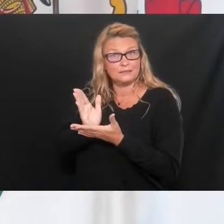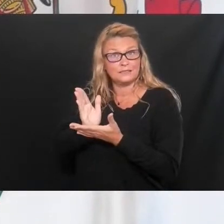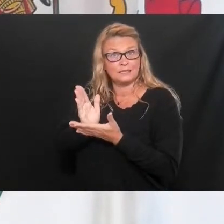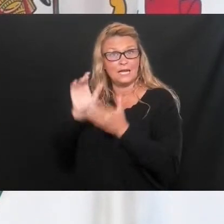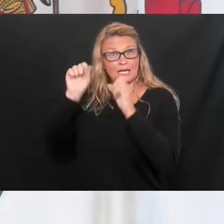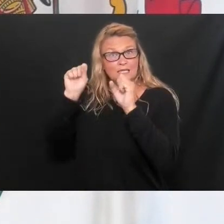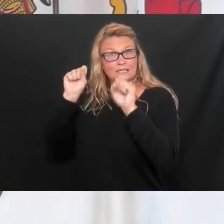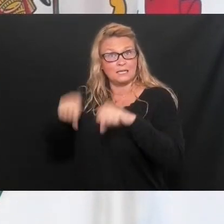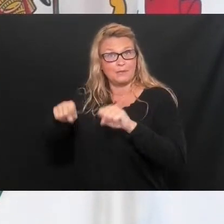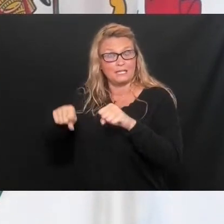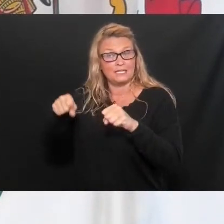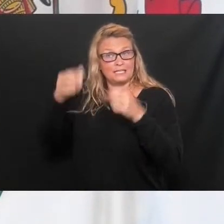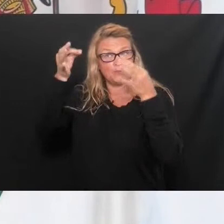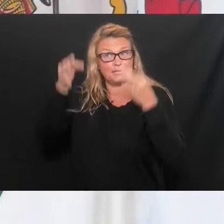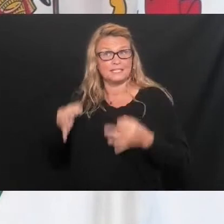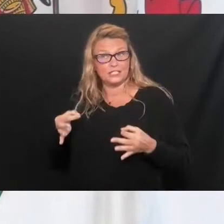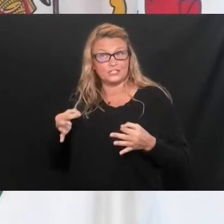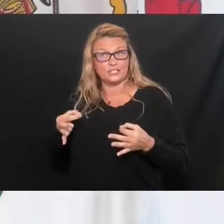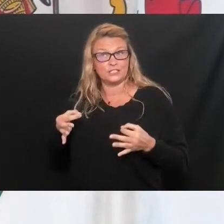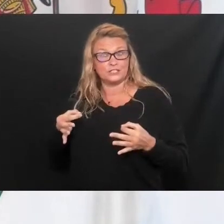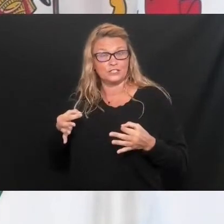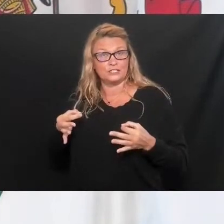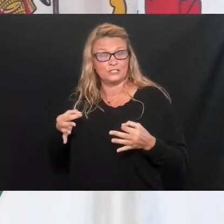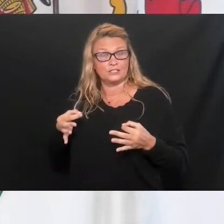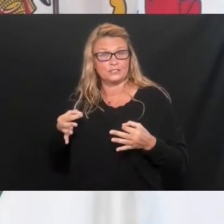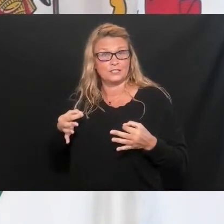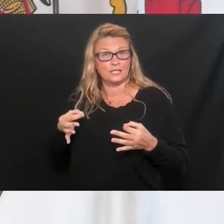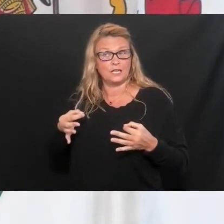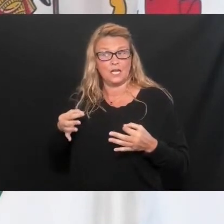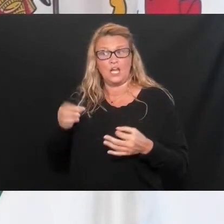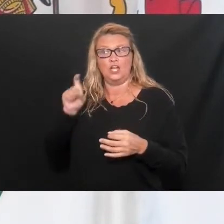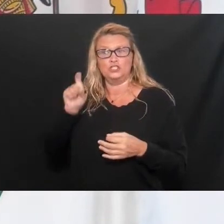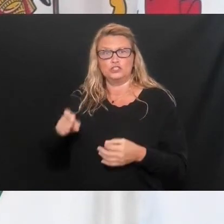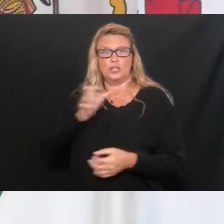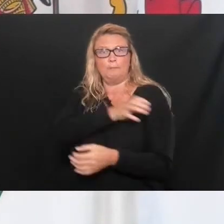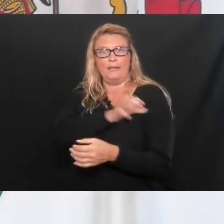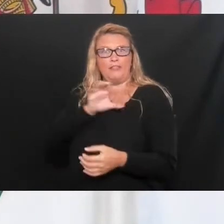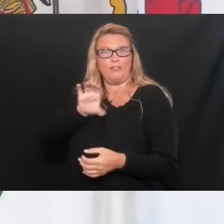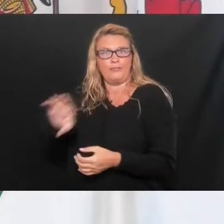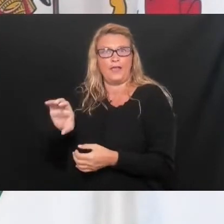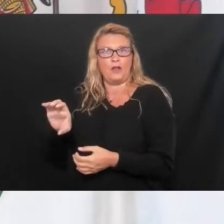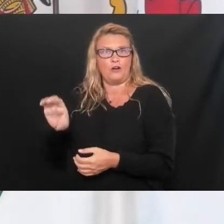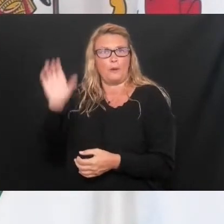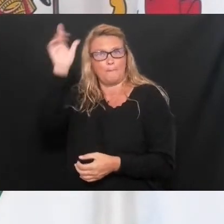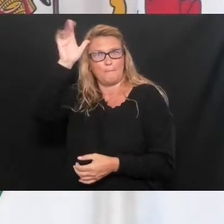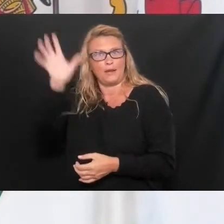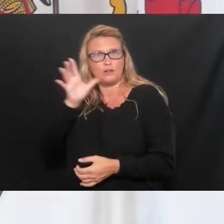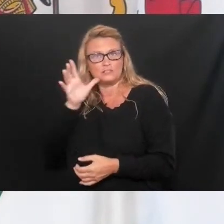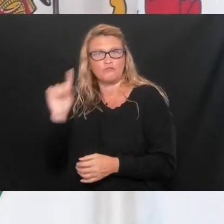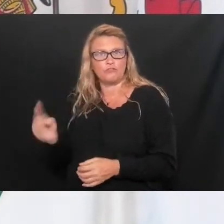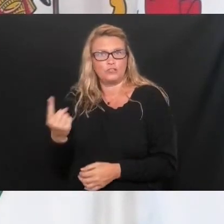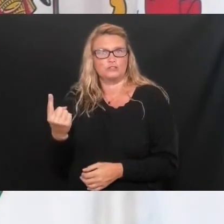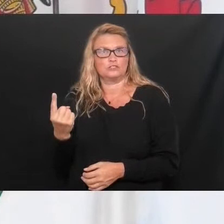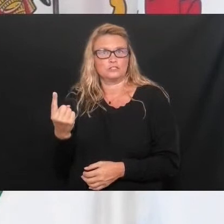capability, and it should lie first and foremost with the parents. Kenny,